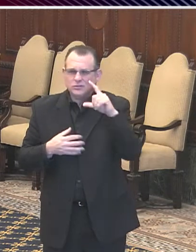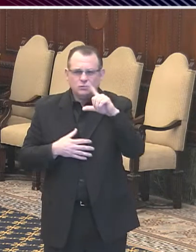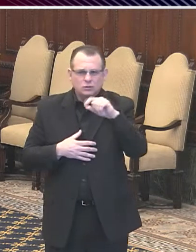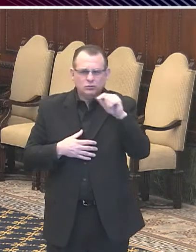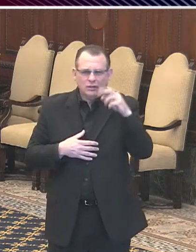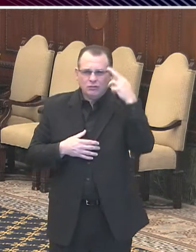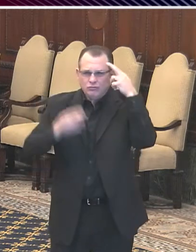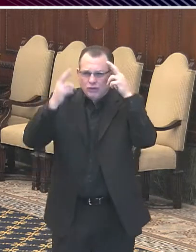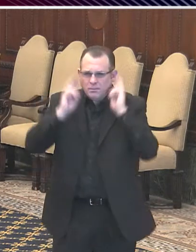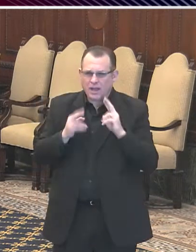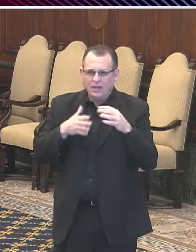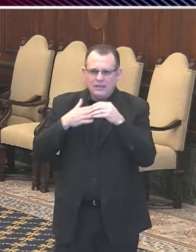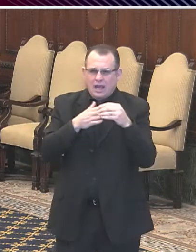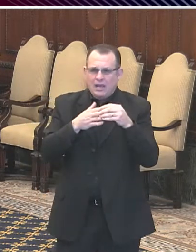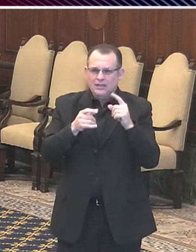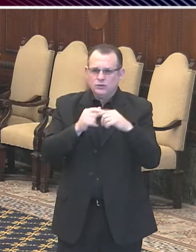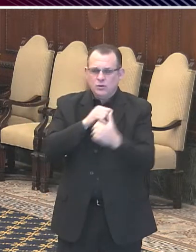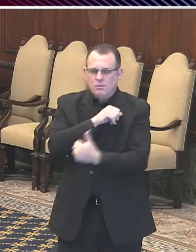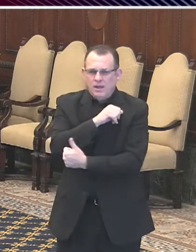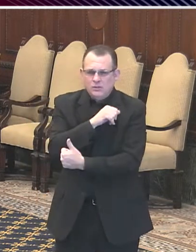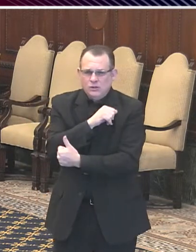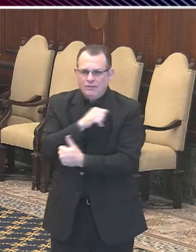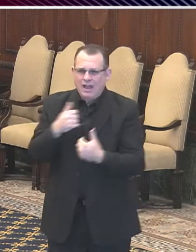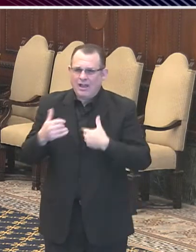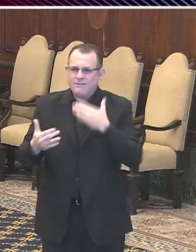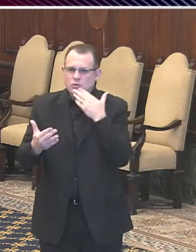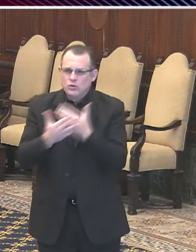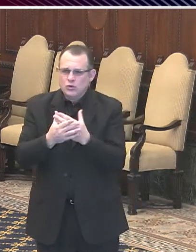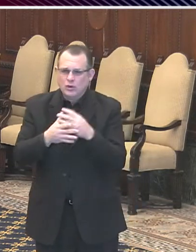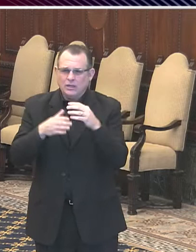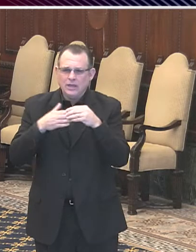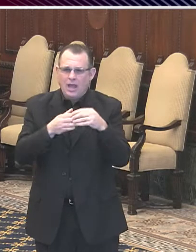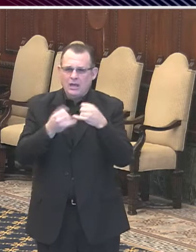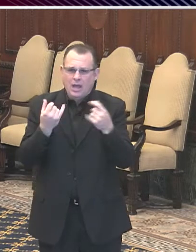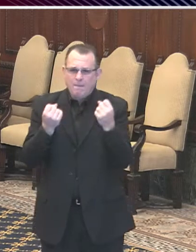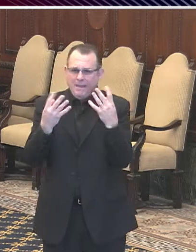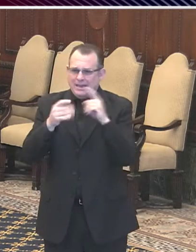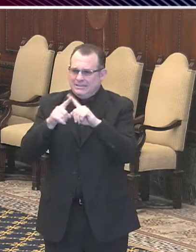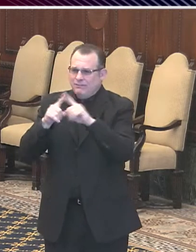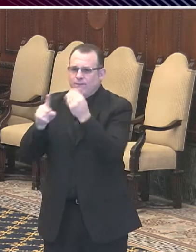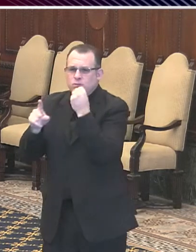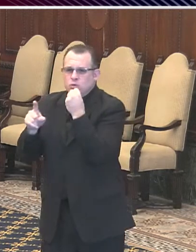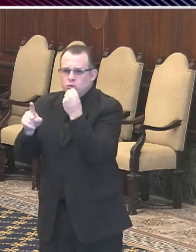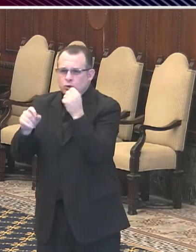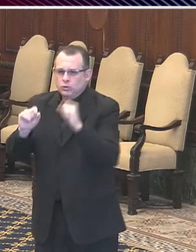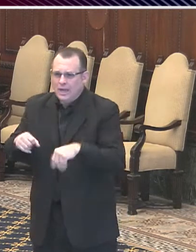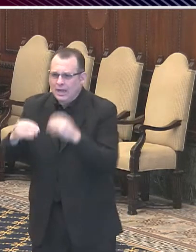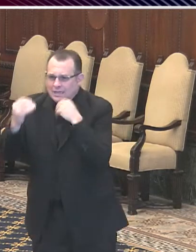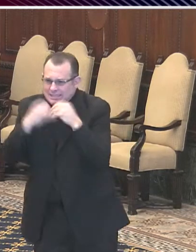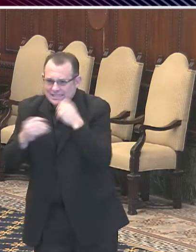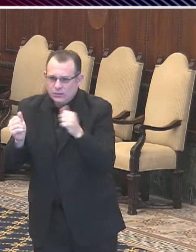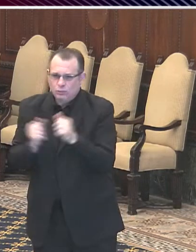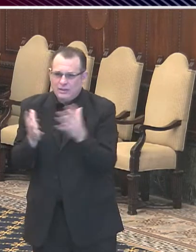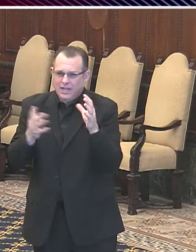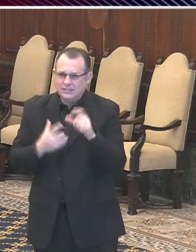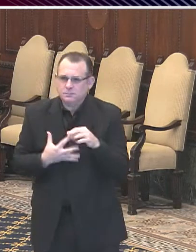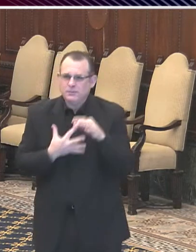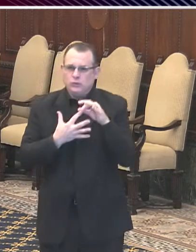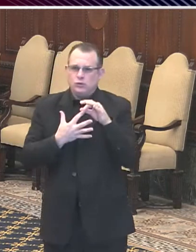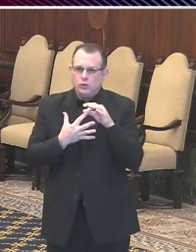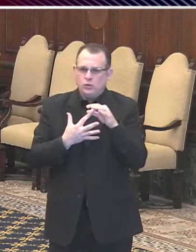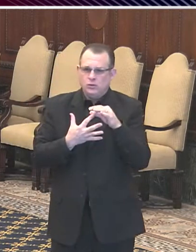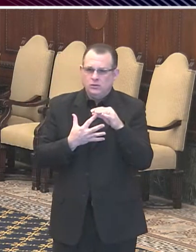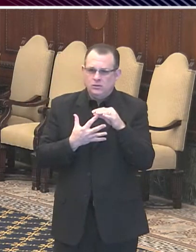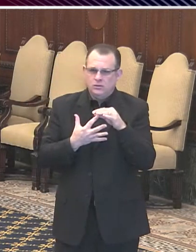to Passover has very good guidance about the many foods that can be bought without special kashrut